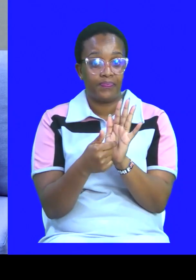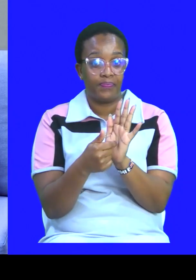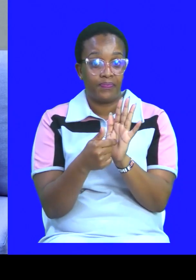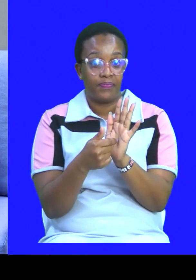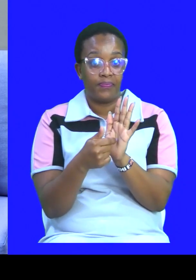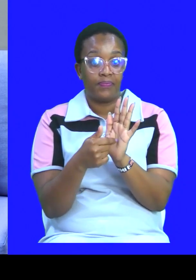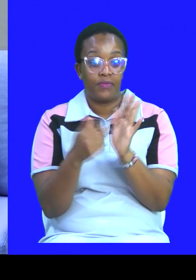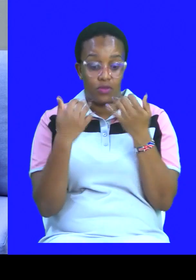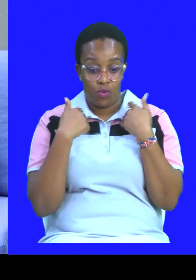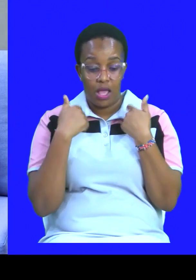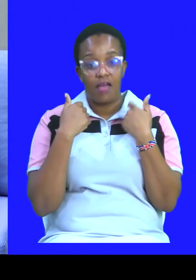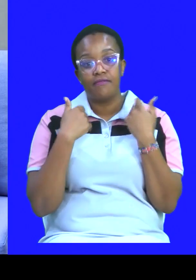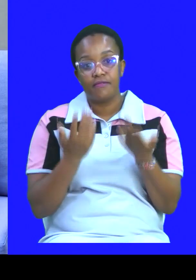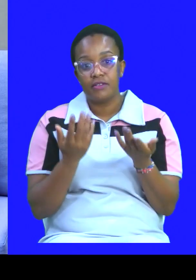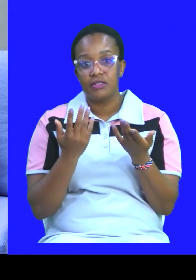a school, and